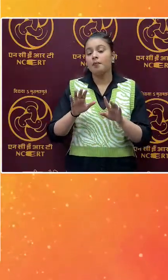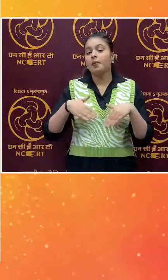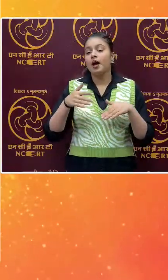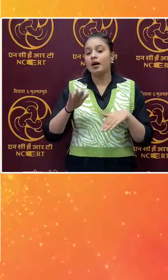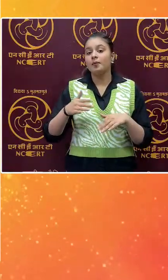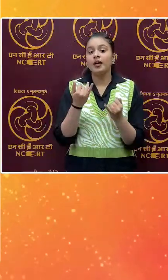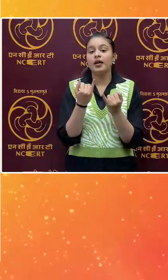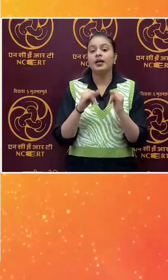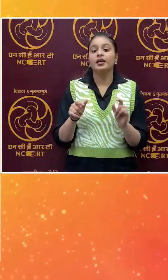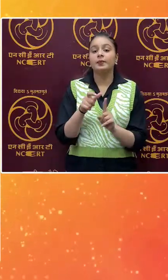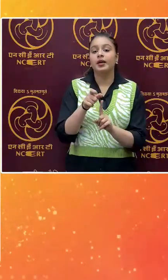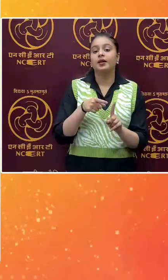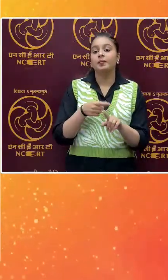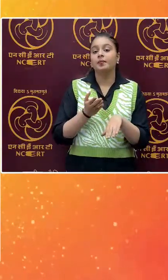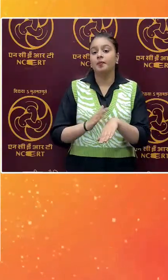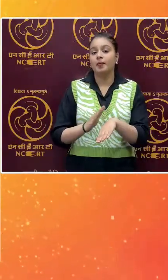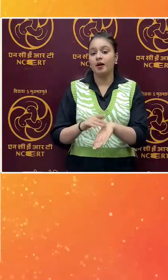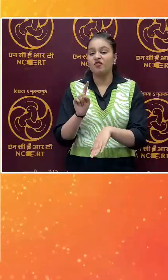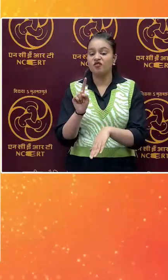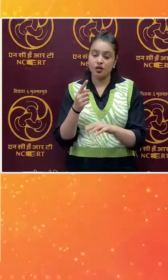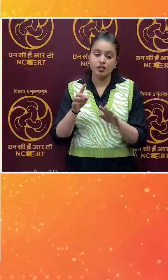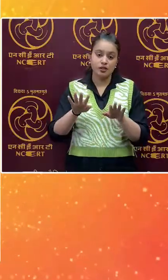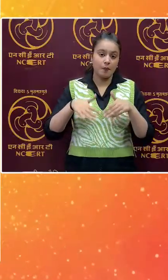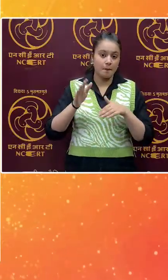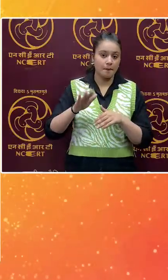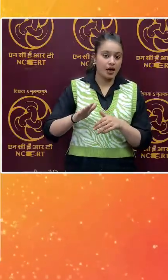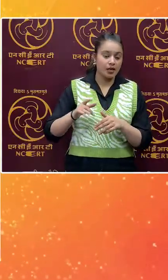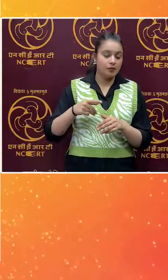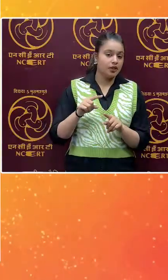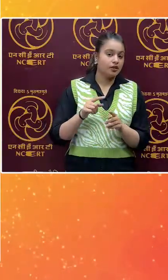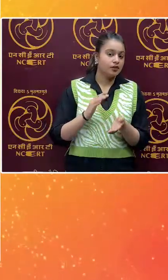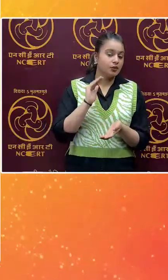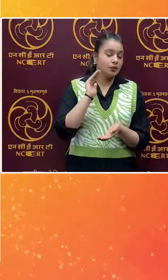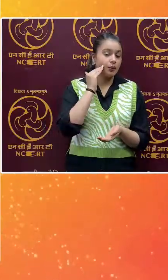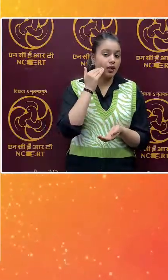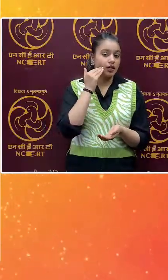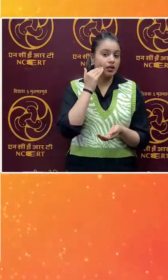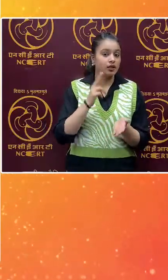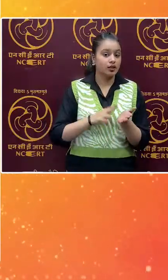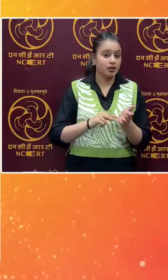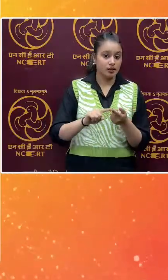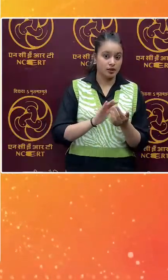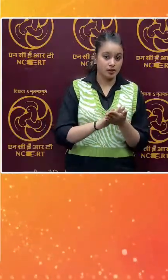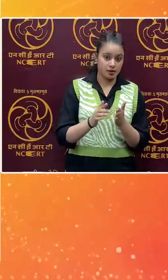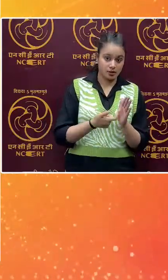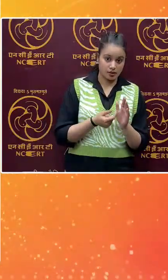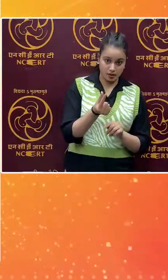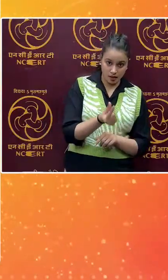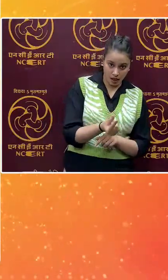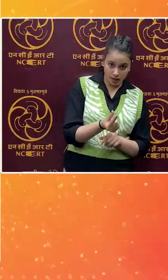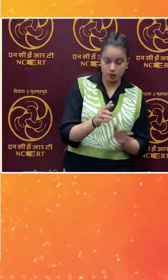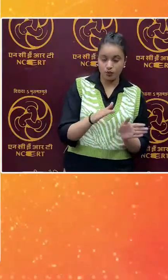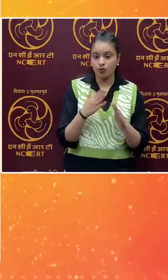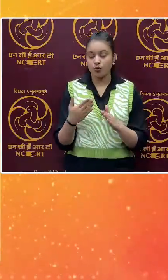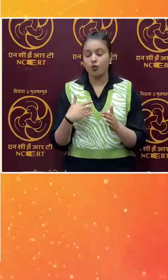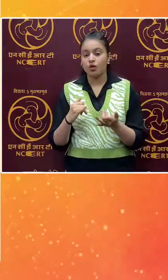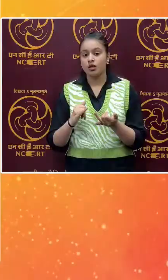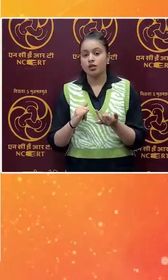member of parliament in the first parliament, and that is when Nehru and Saha had a